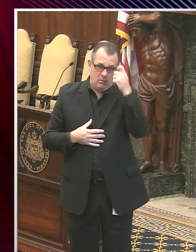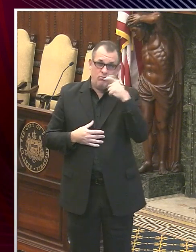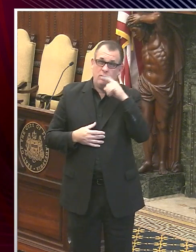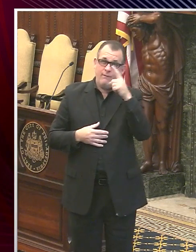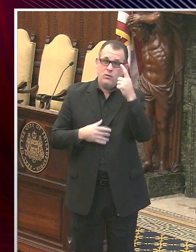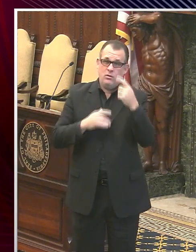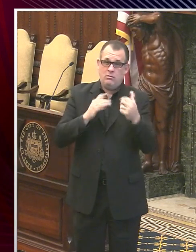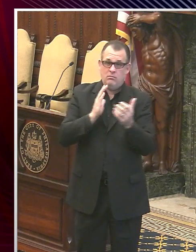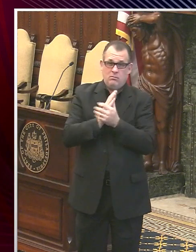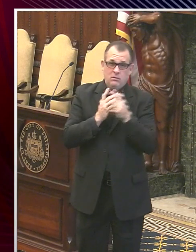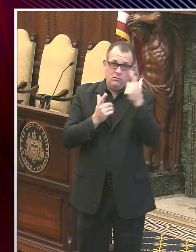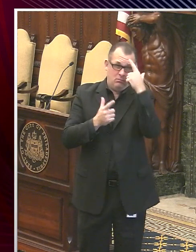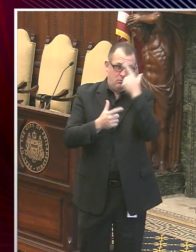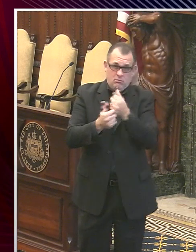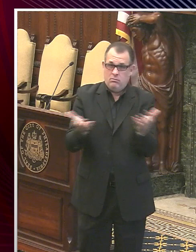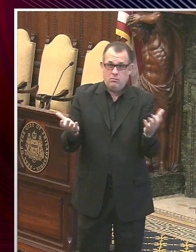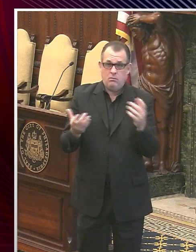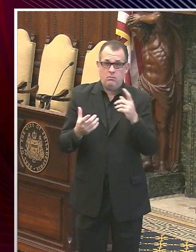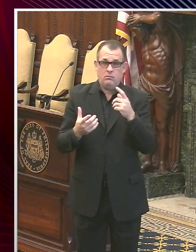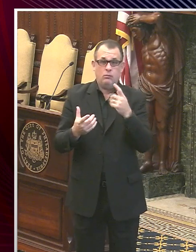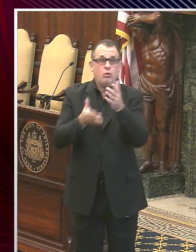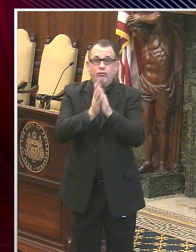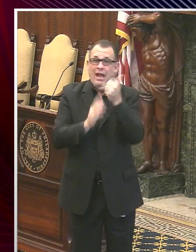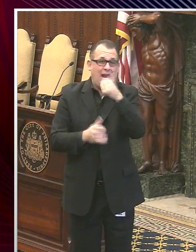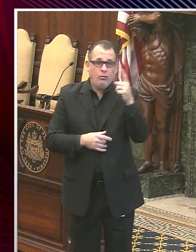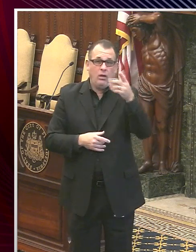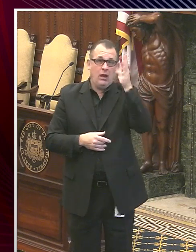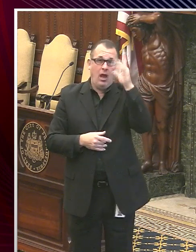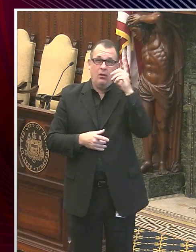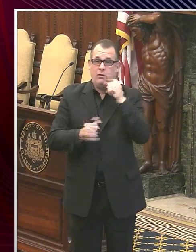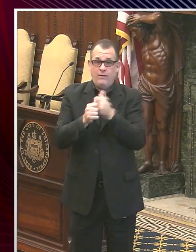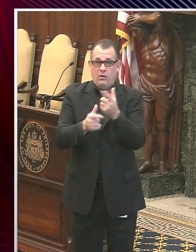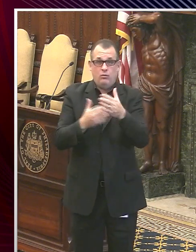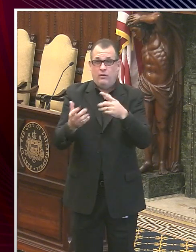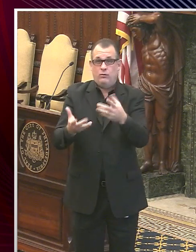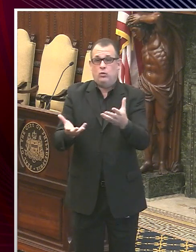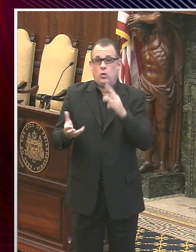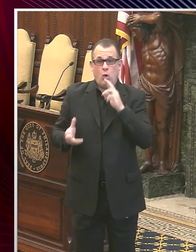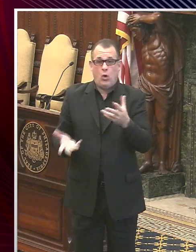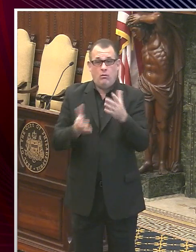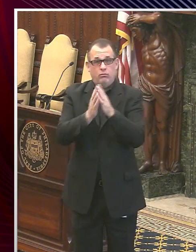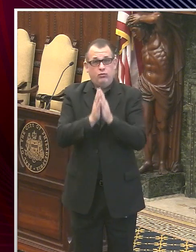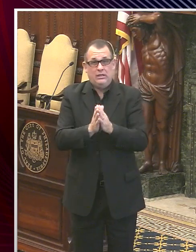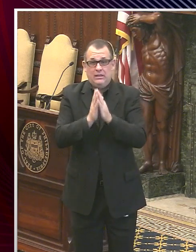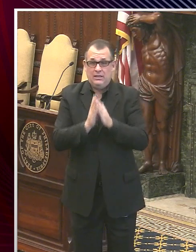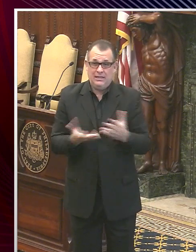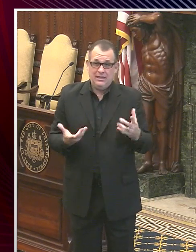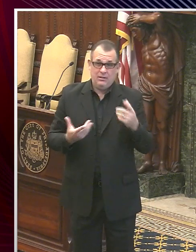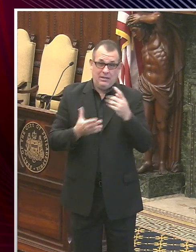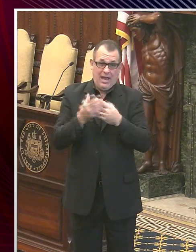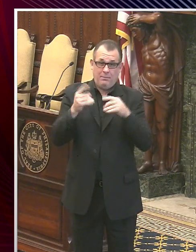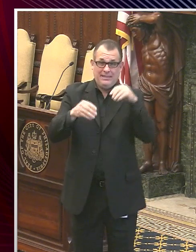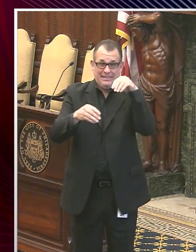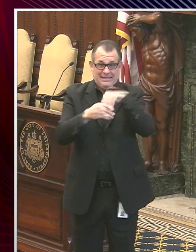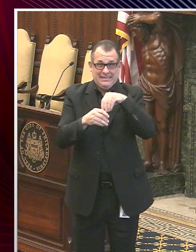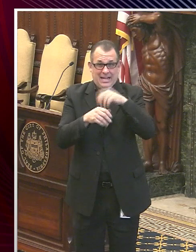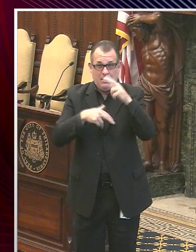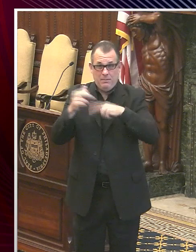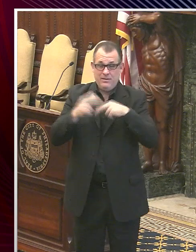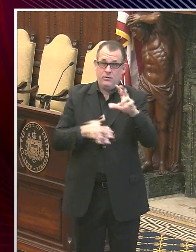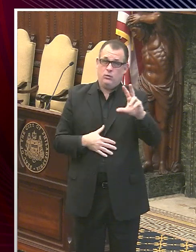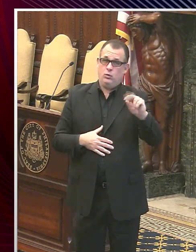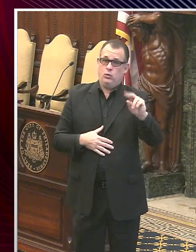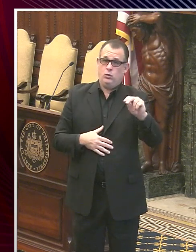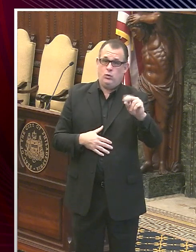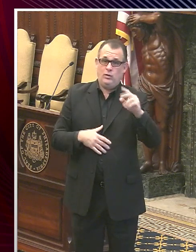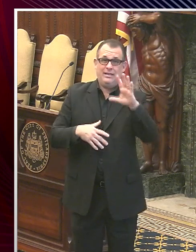that. God can hear you from anywhere. So, prayer does not necessarily have to be conducted in a building. You could do it at